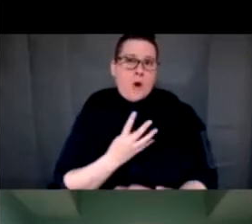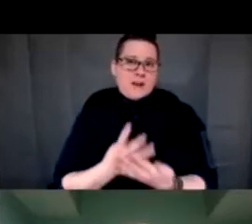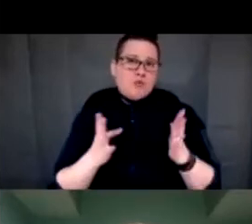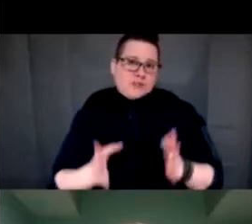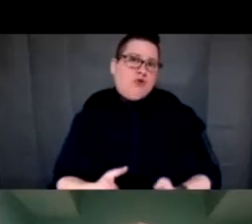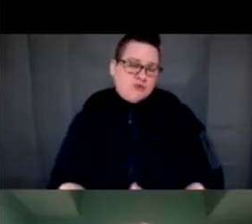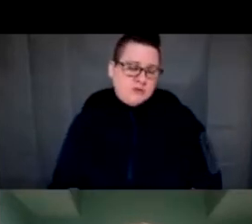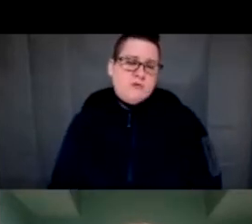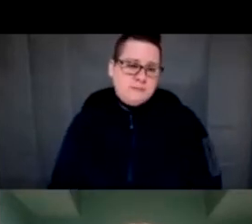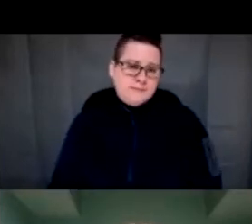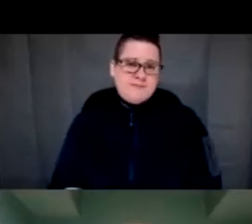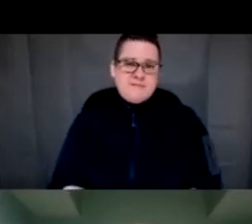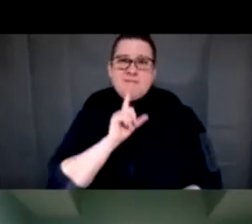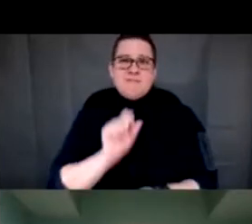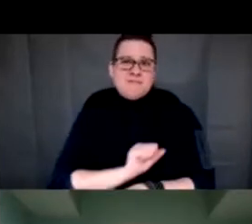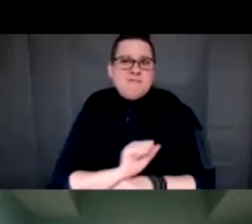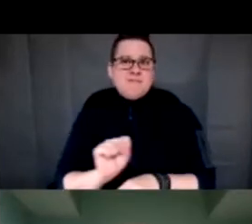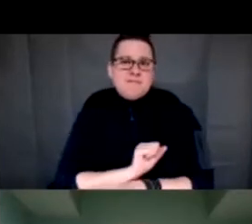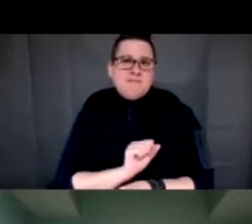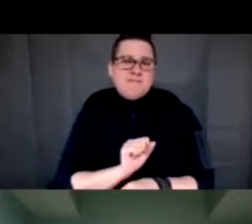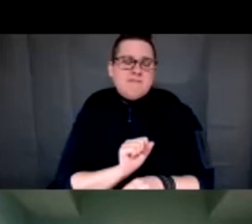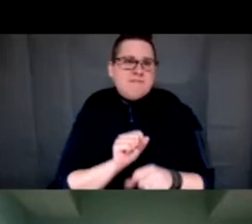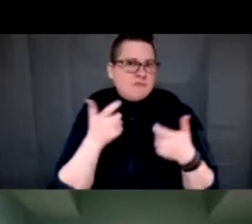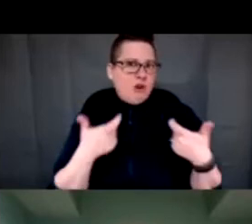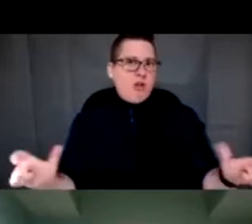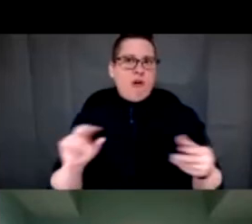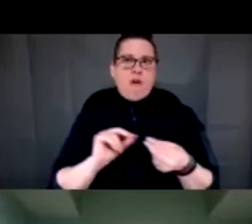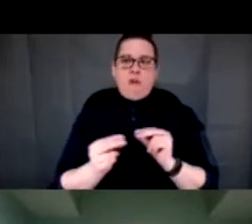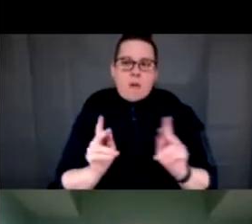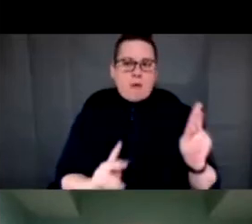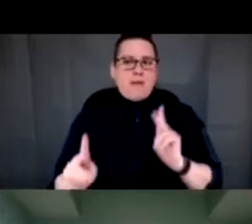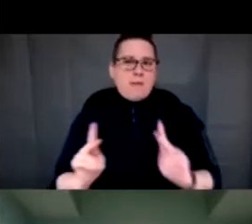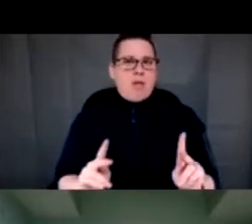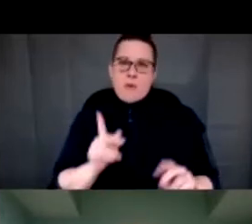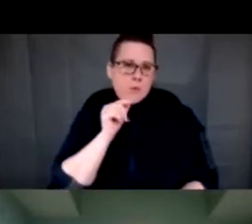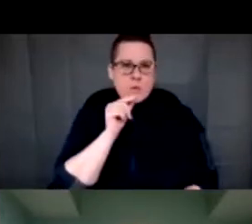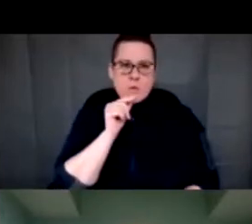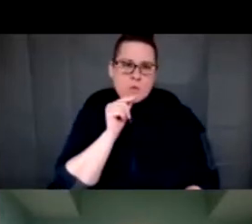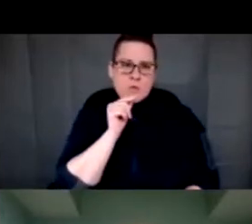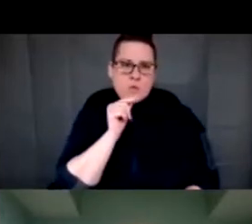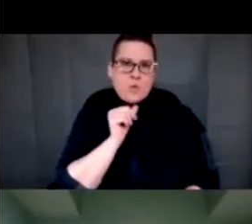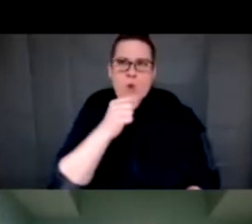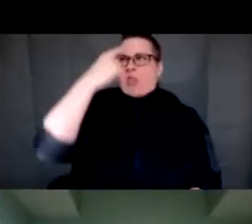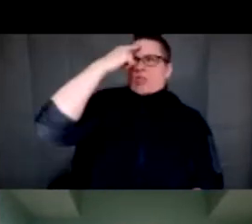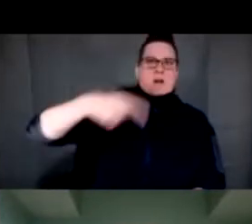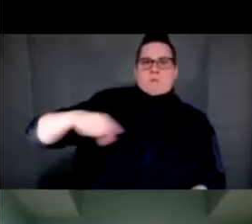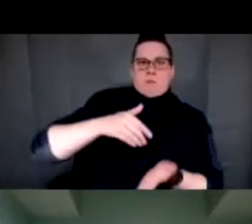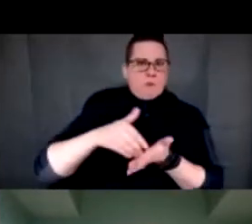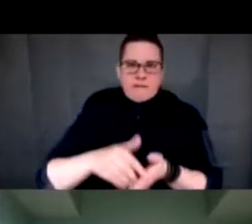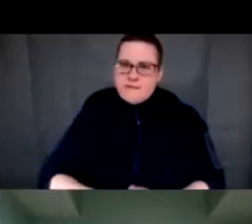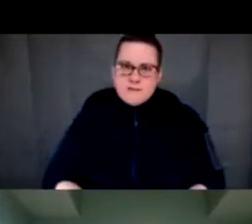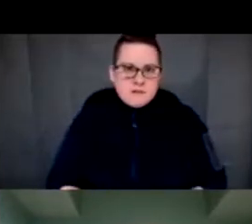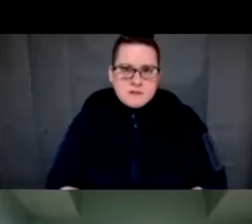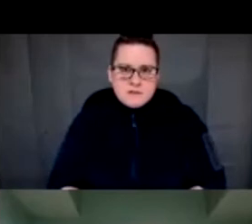population. So really a large number of people that aren't thought about very frequently.